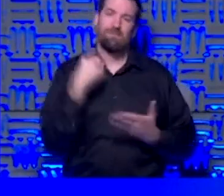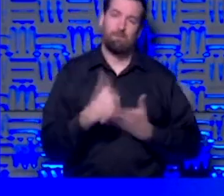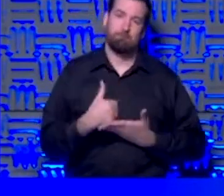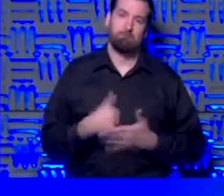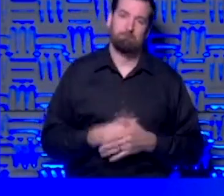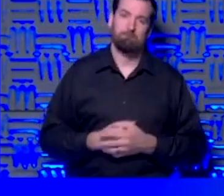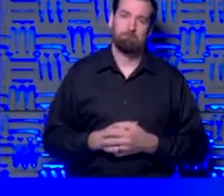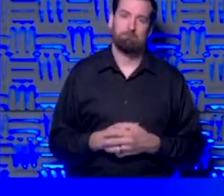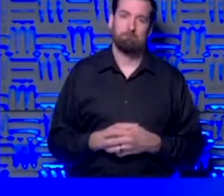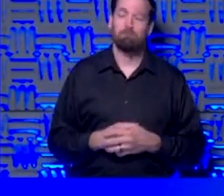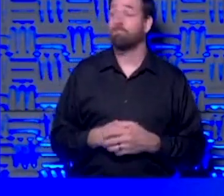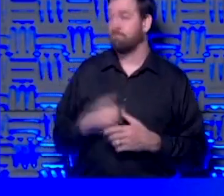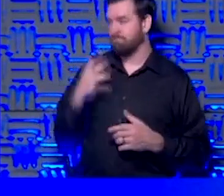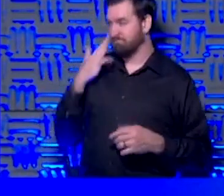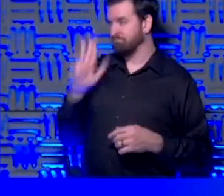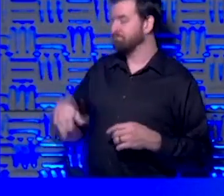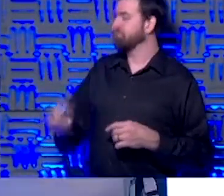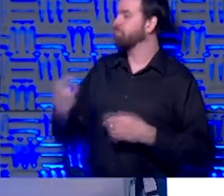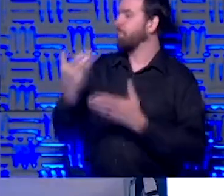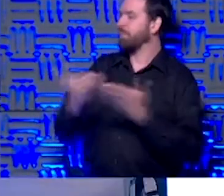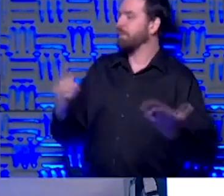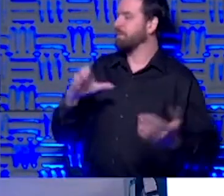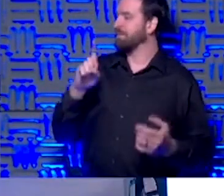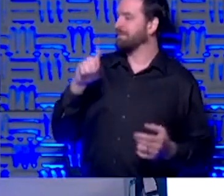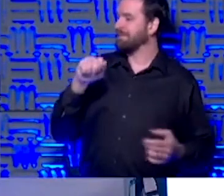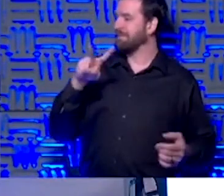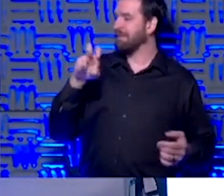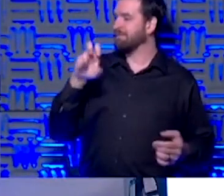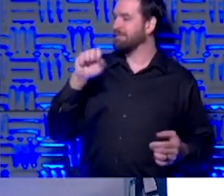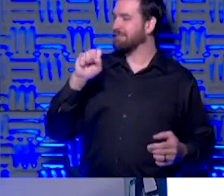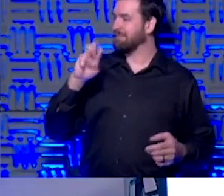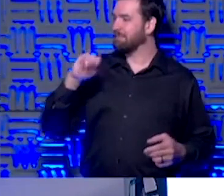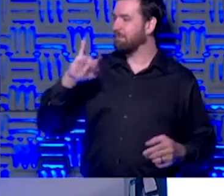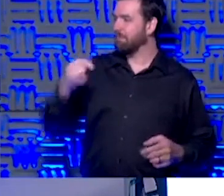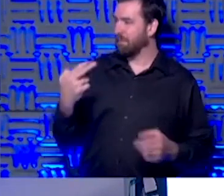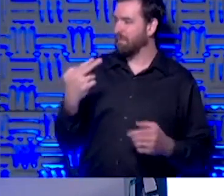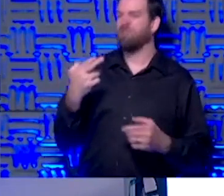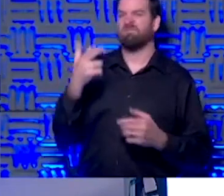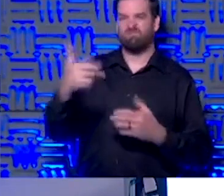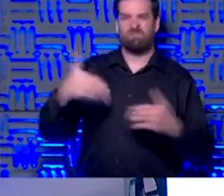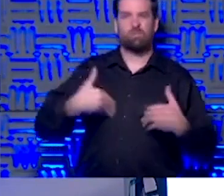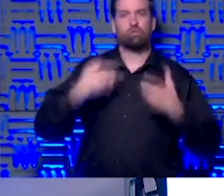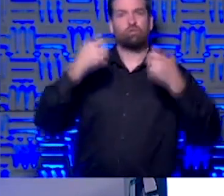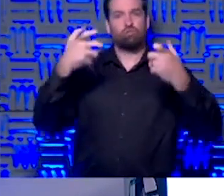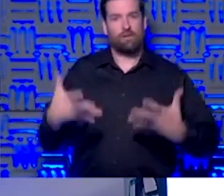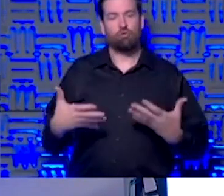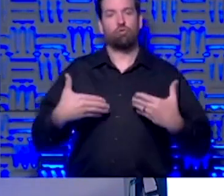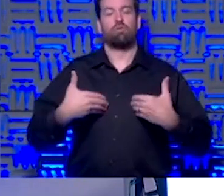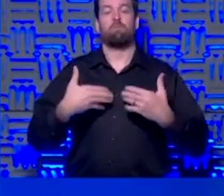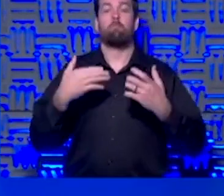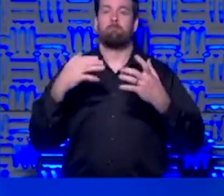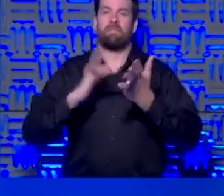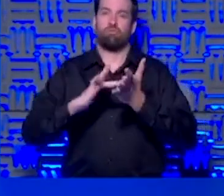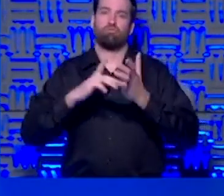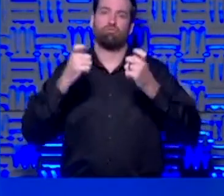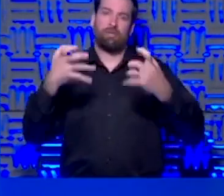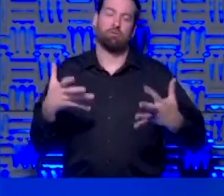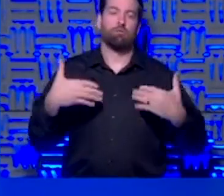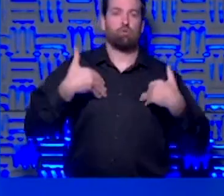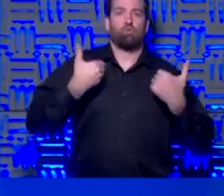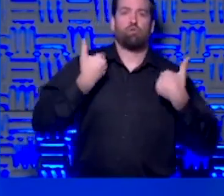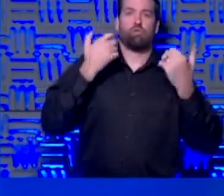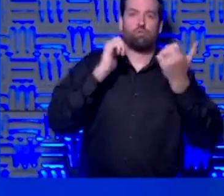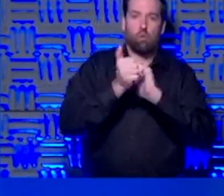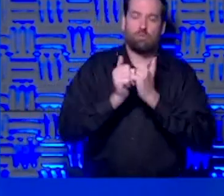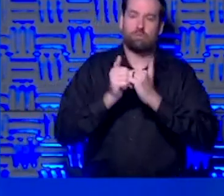It does help. You know, the one thing, Dave Smith was here earlier this week, and he's our director of youth sports here at KU, medical director, and does a great job working with us,